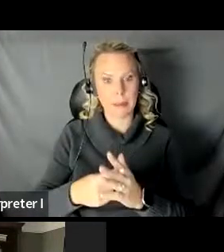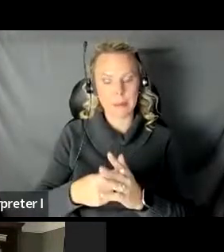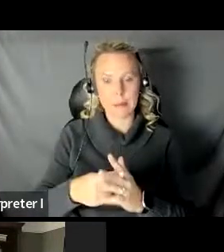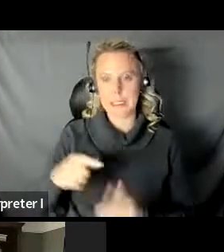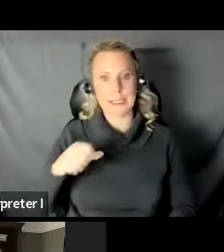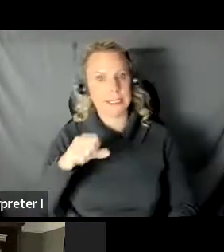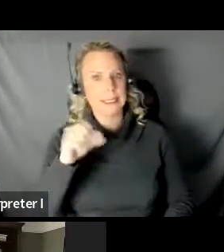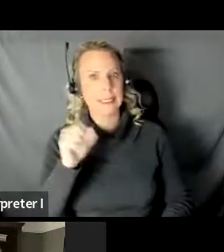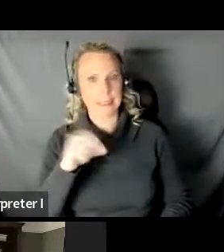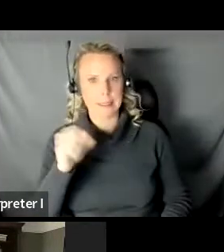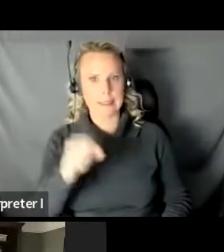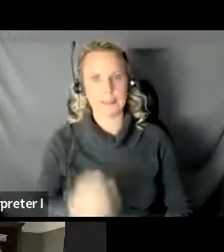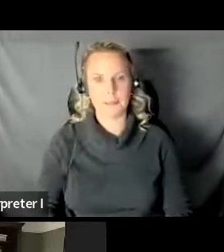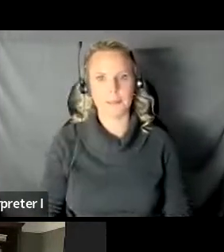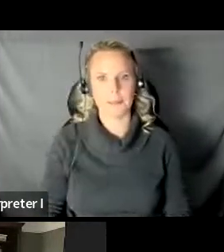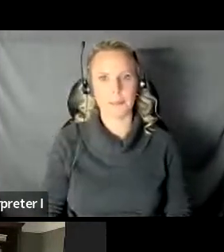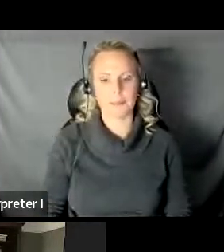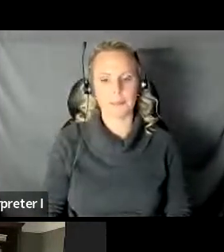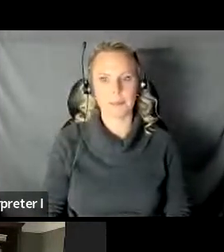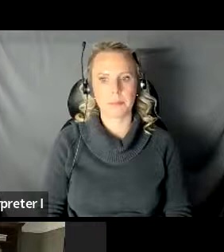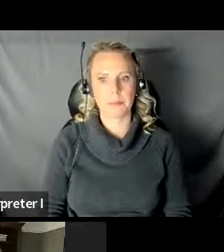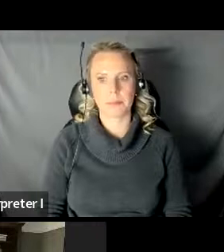Yes, Mr. Chairman.